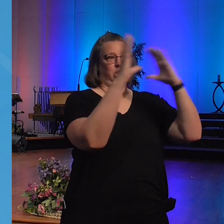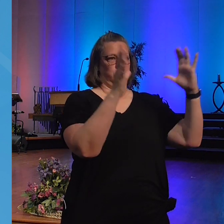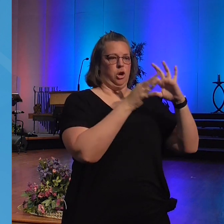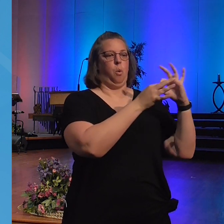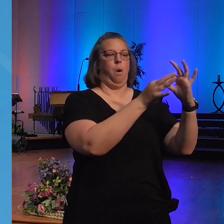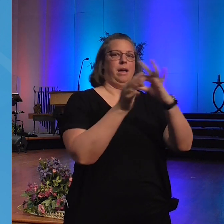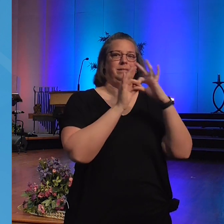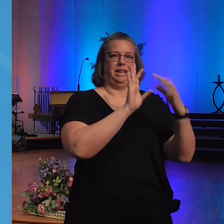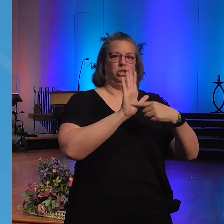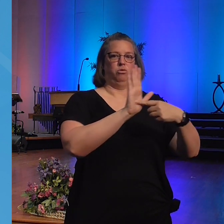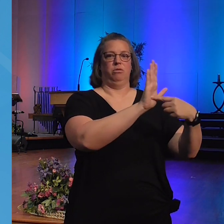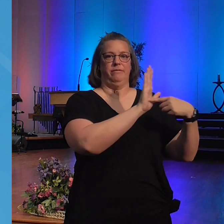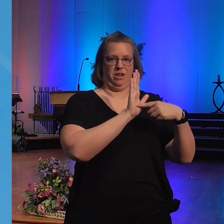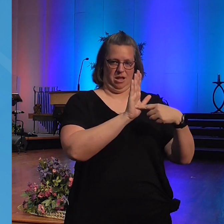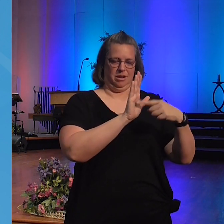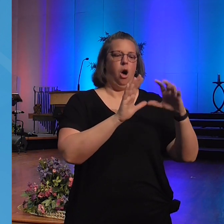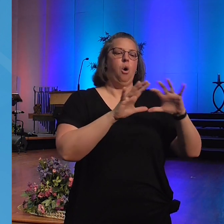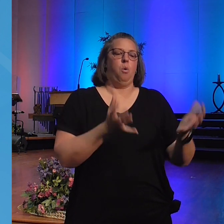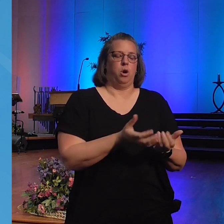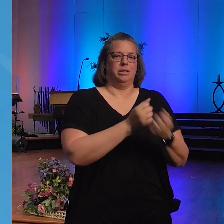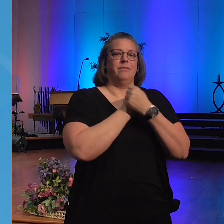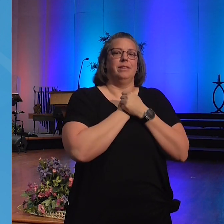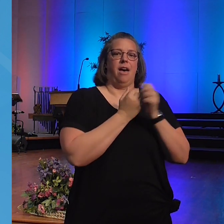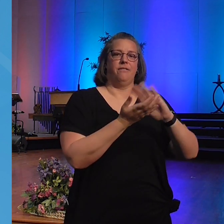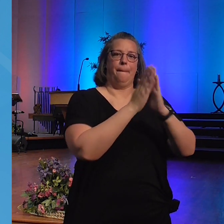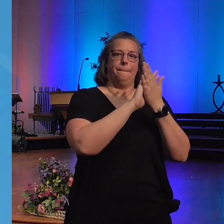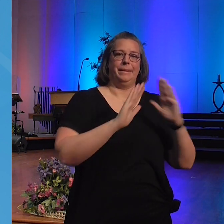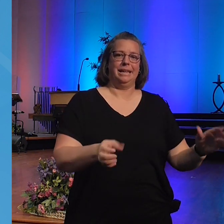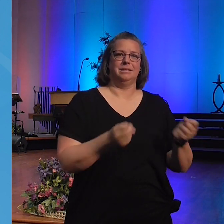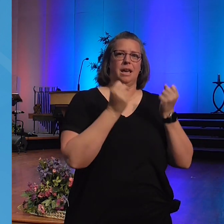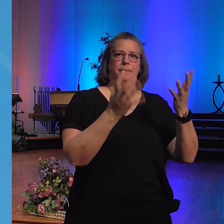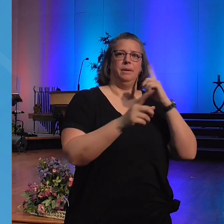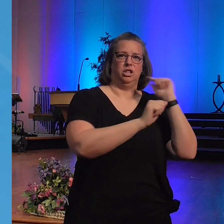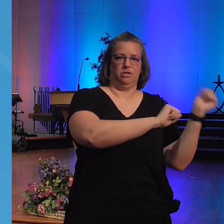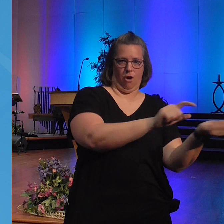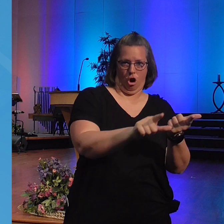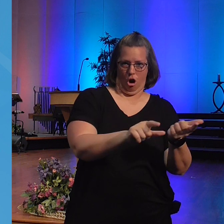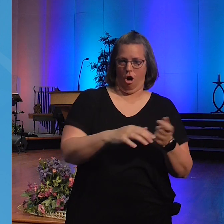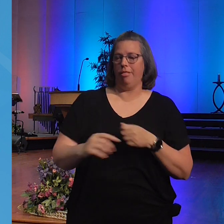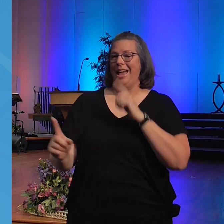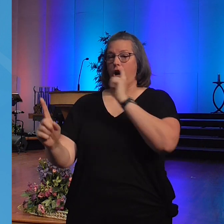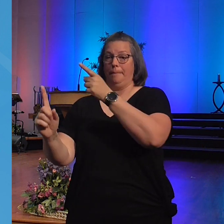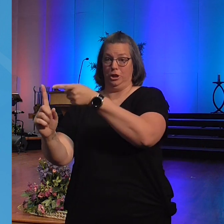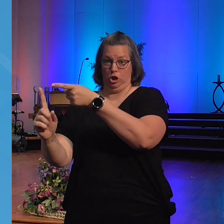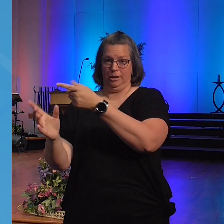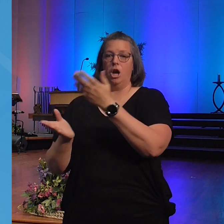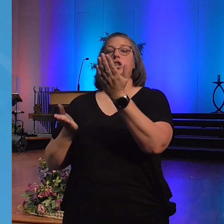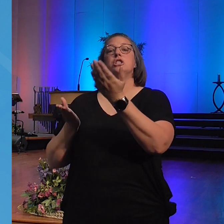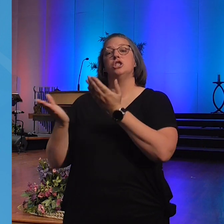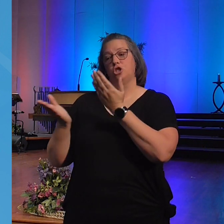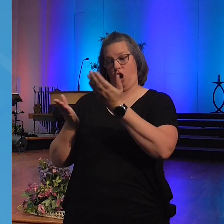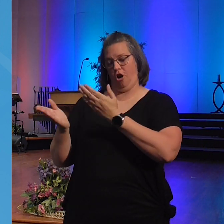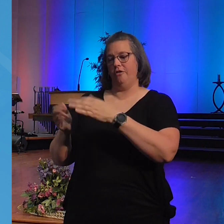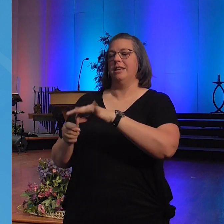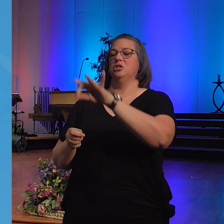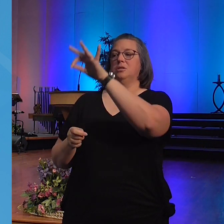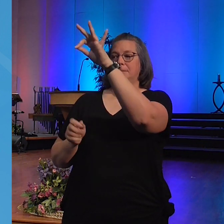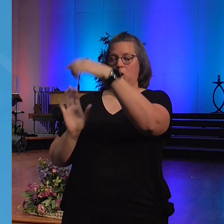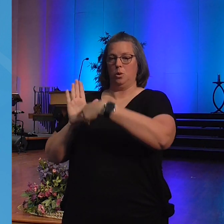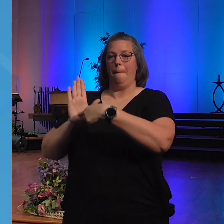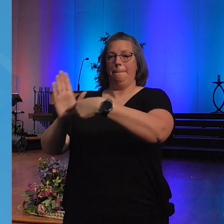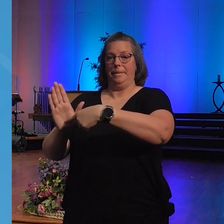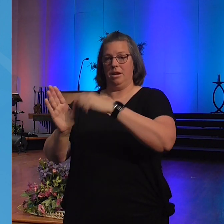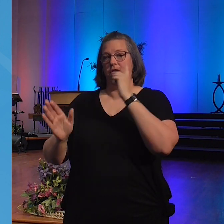vision, oneness revealed, a world of love, peace, and abundance for all. and our mission to serve as a